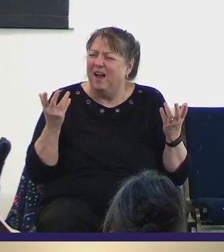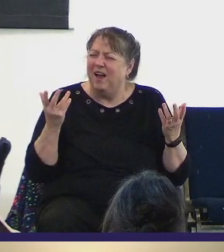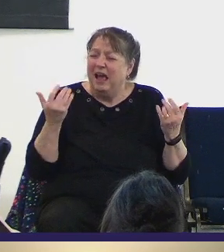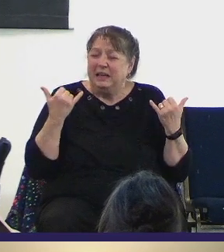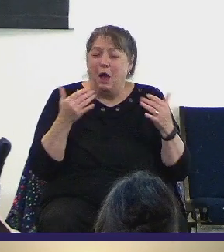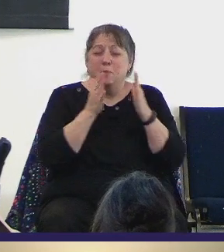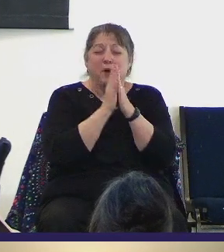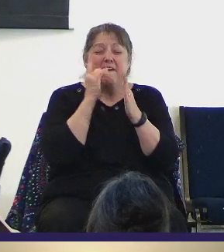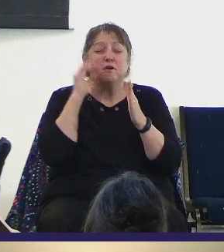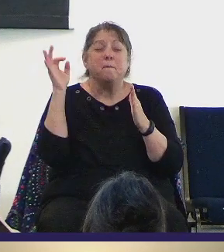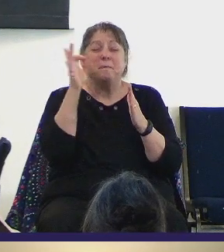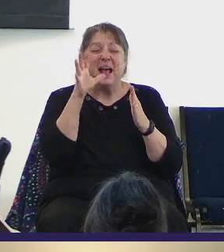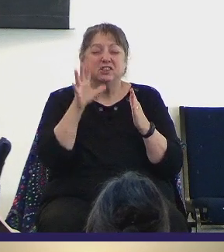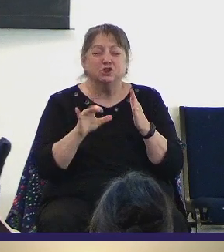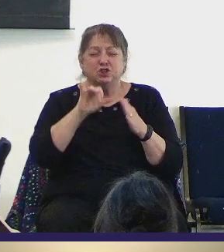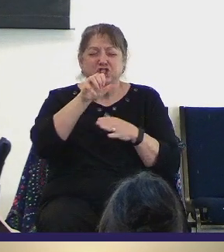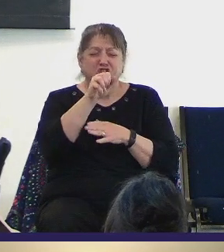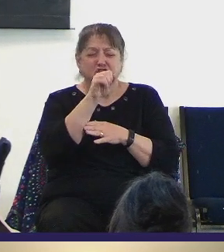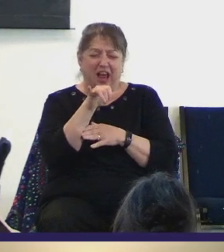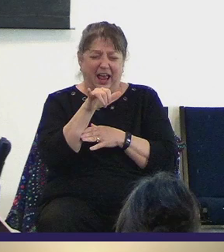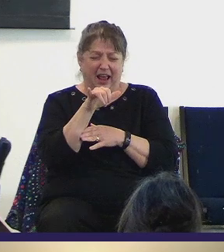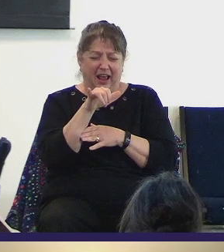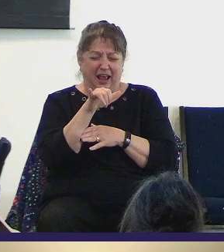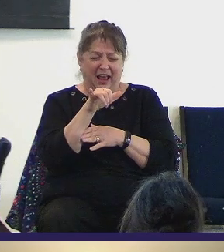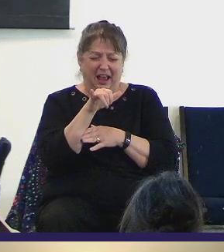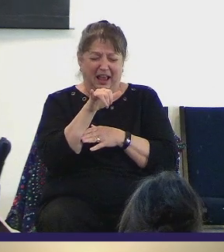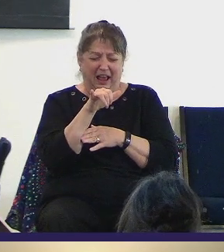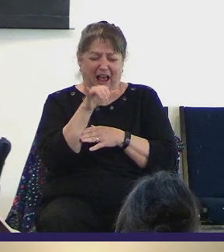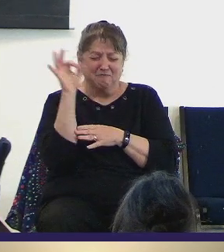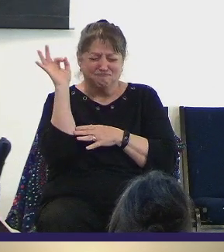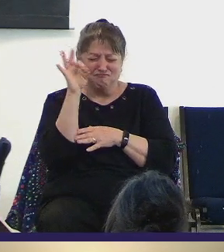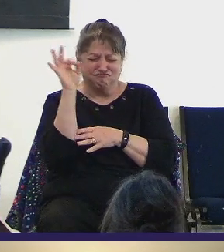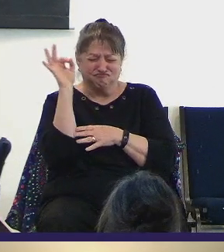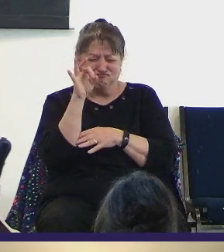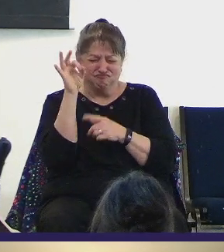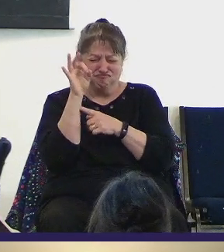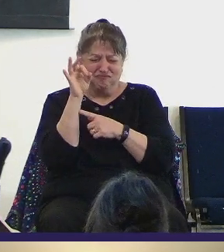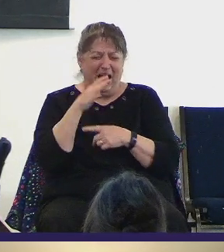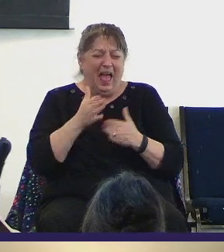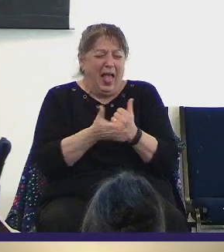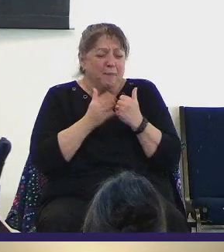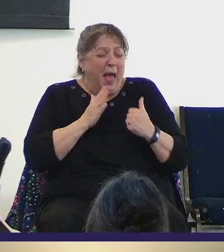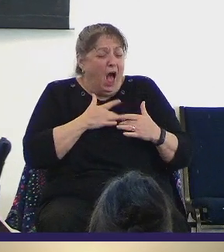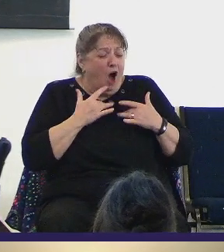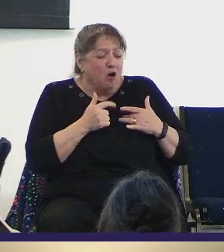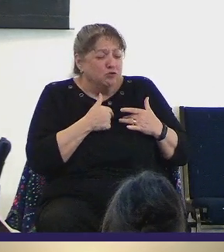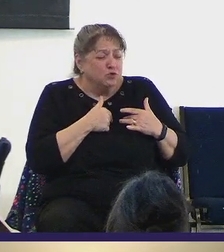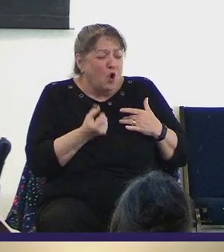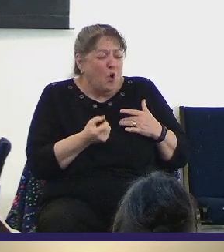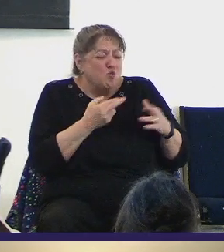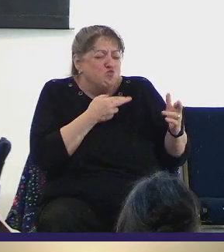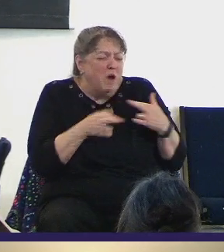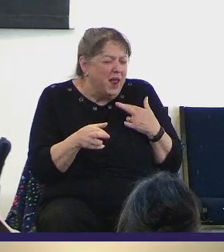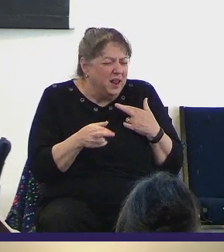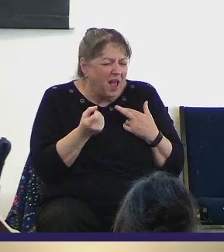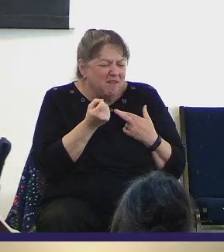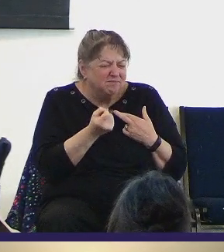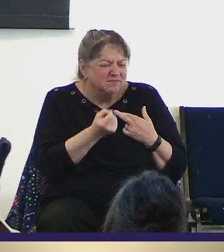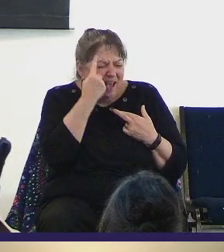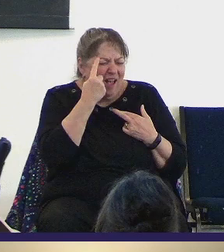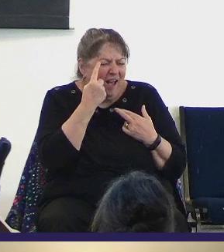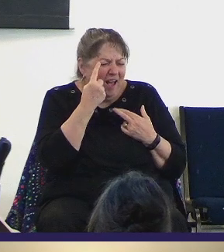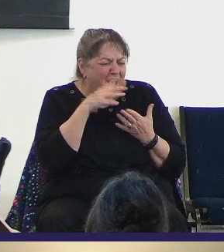Jay comes up to speak, that you would just prepare our hearts, Father, to receive your